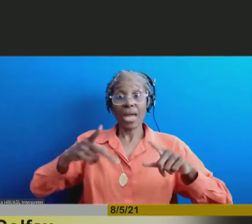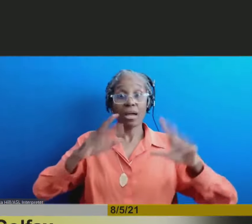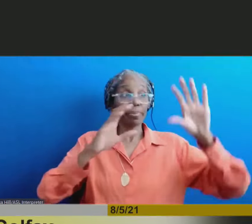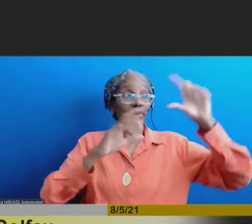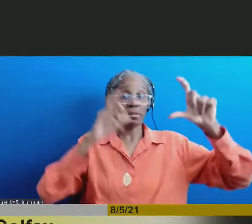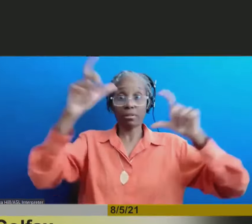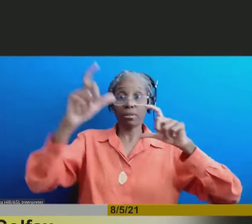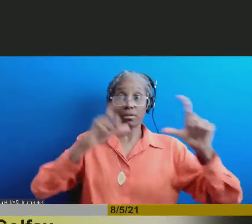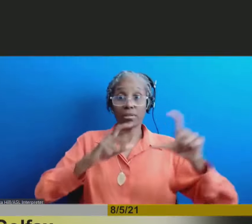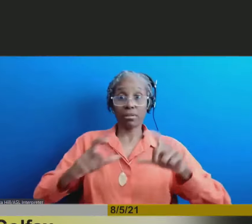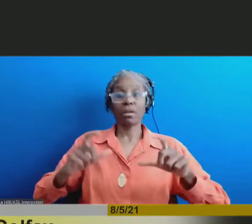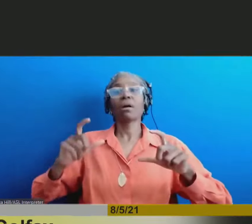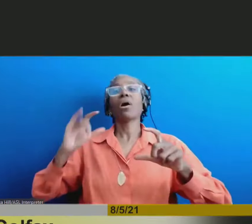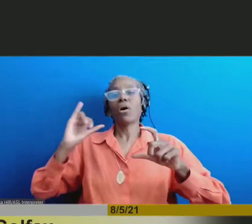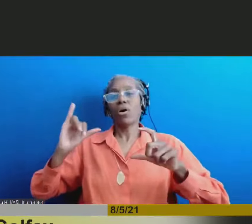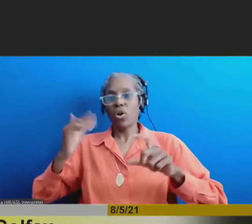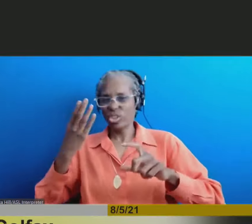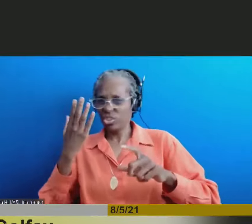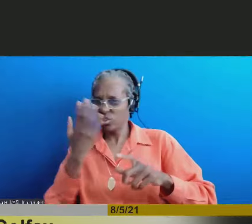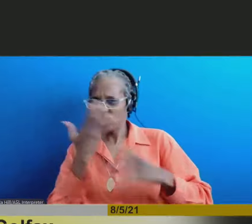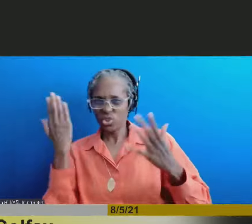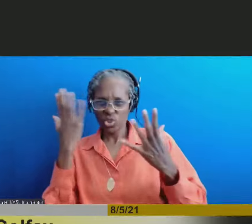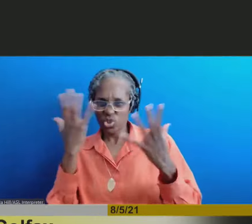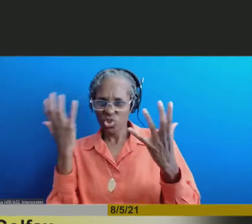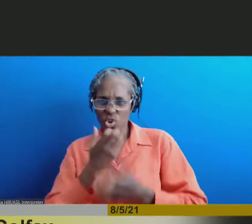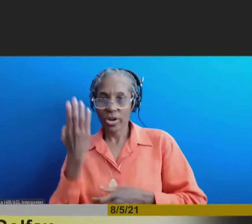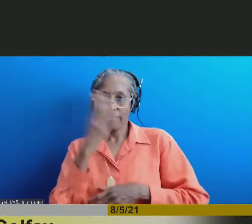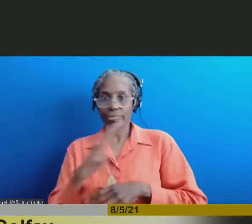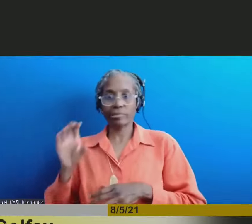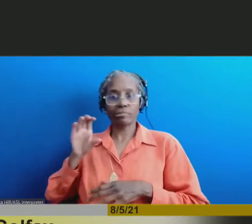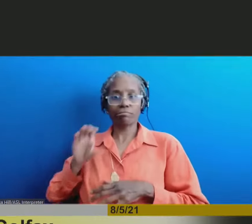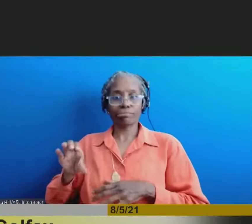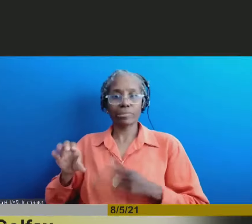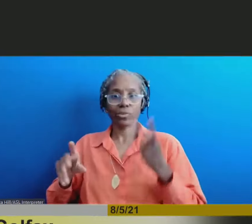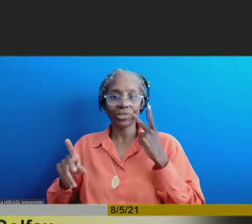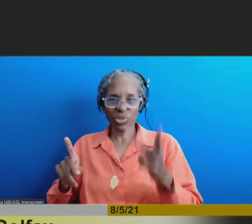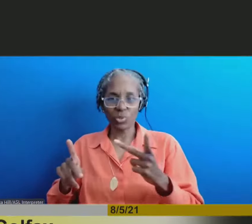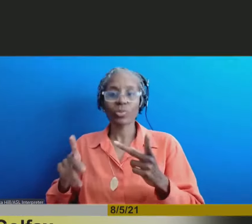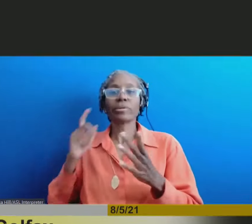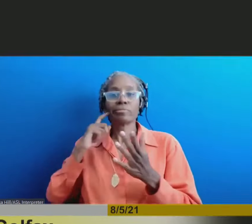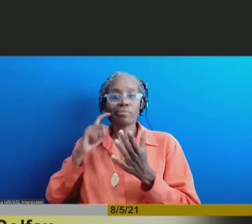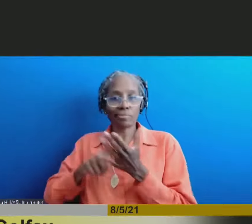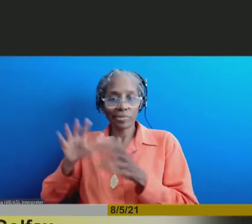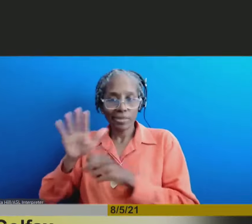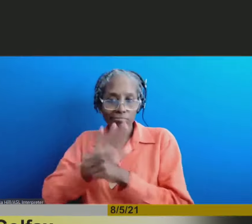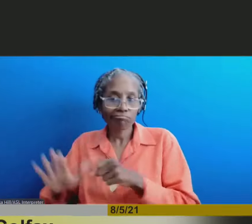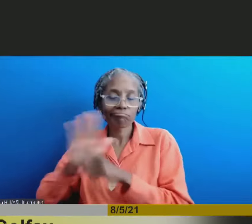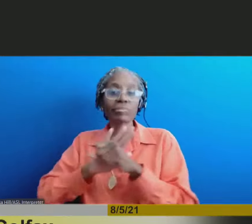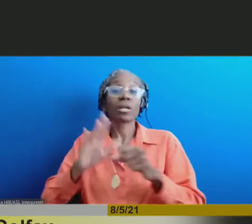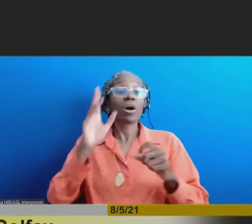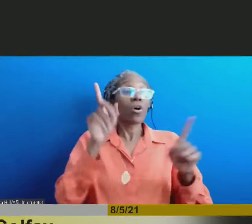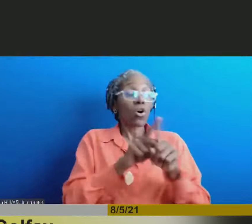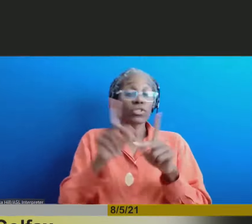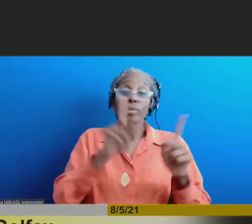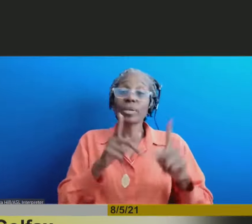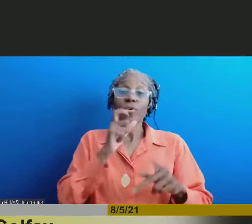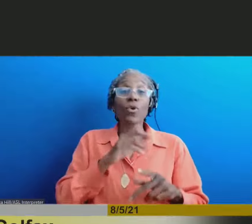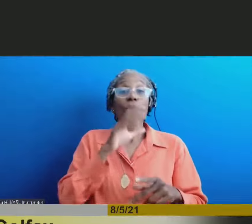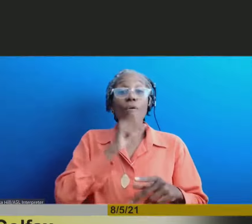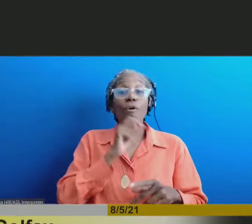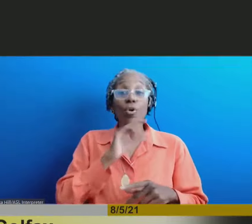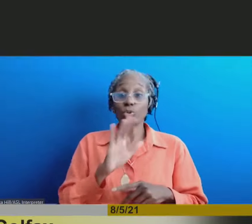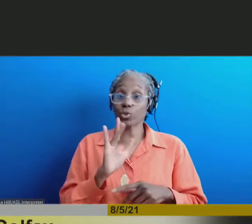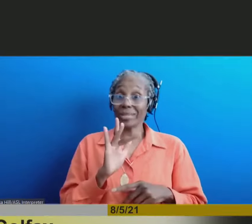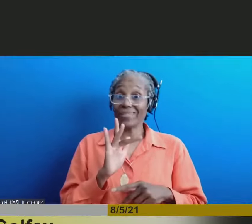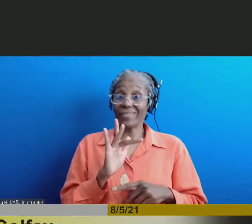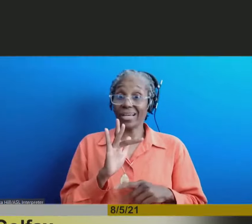also seeing larger numbers of people in the 25 to 35-year-old age group who are not vaccinated. That's our age